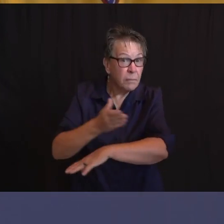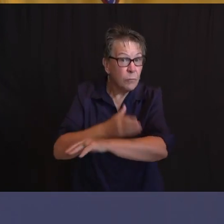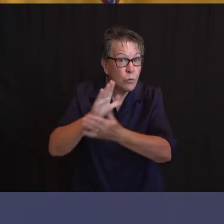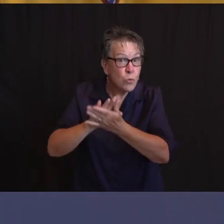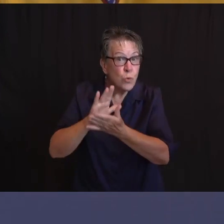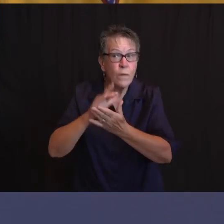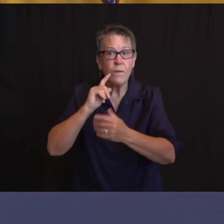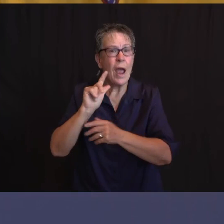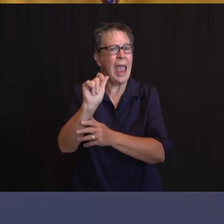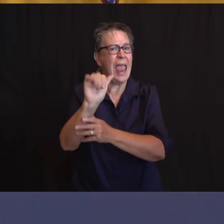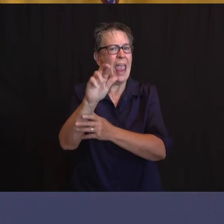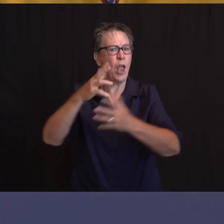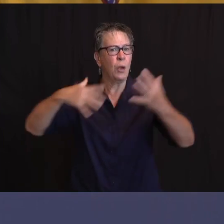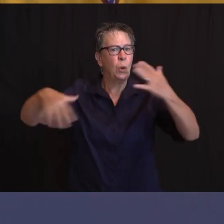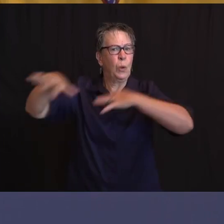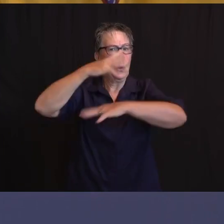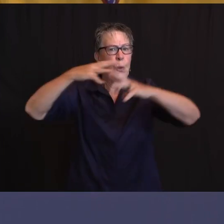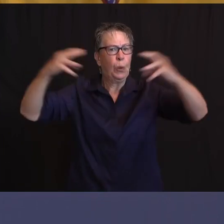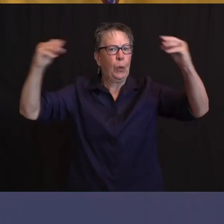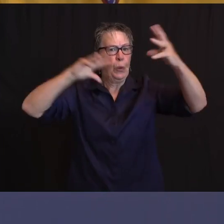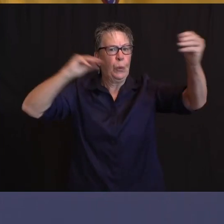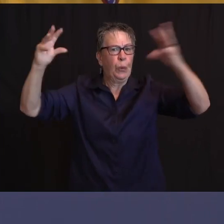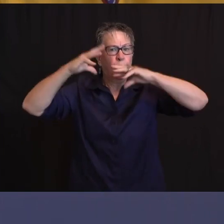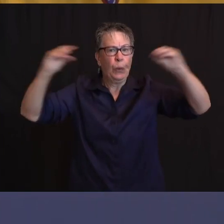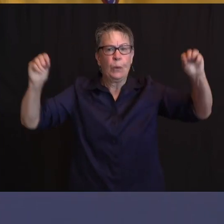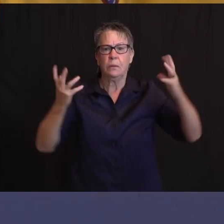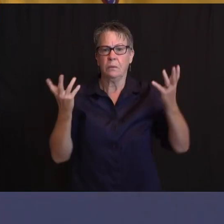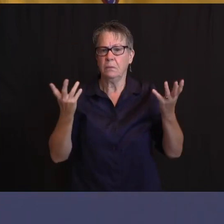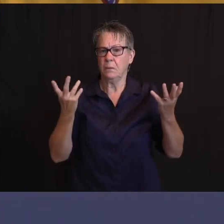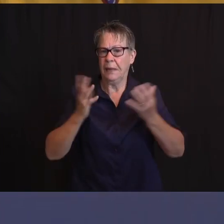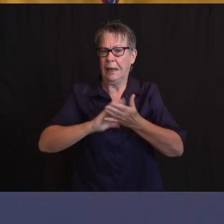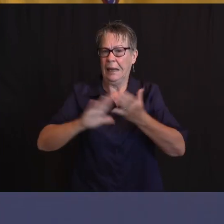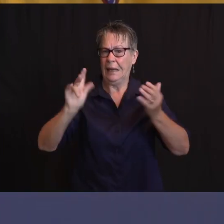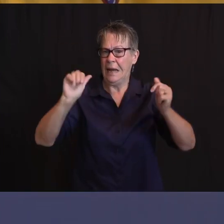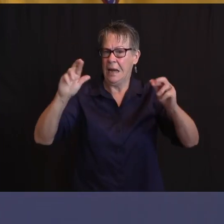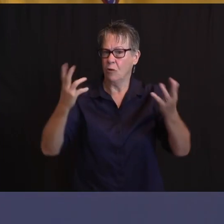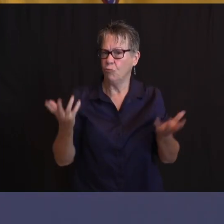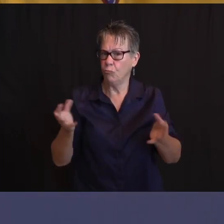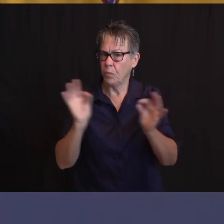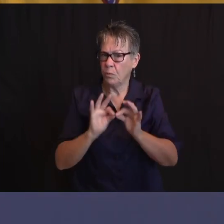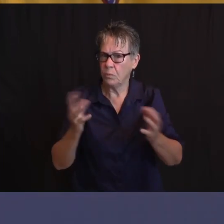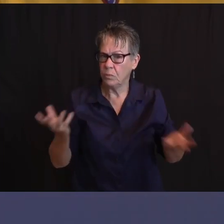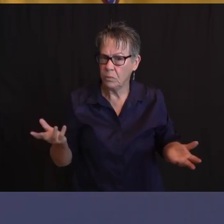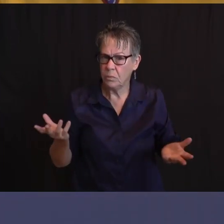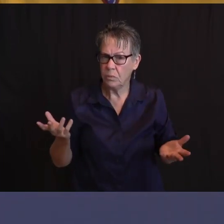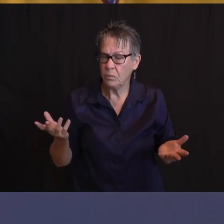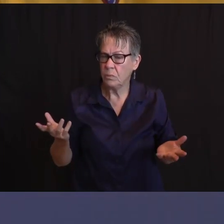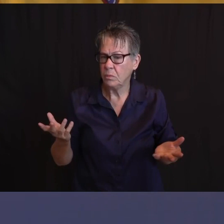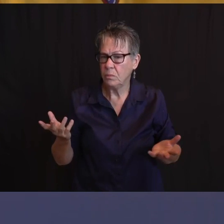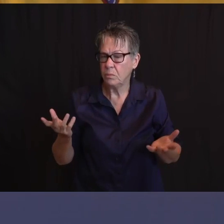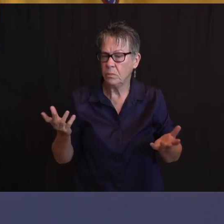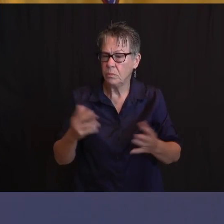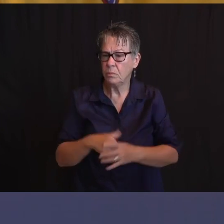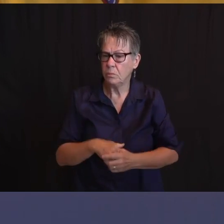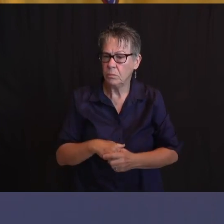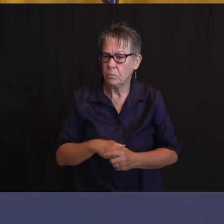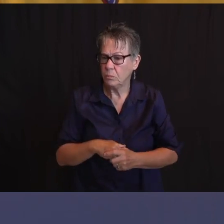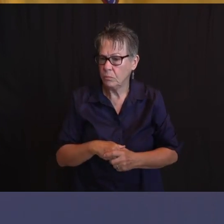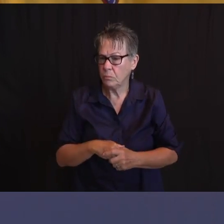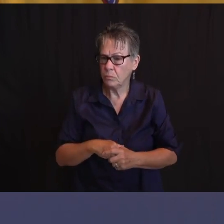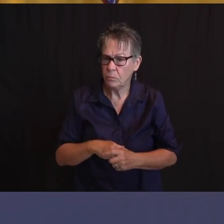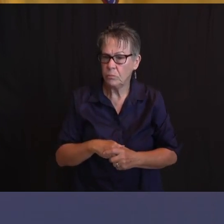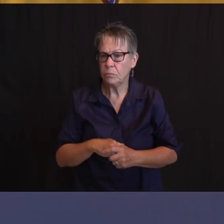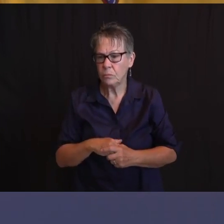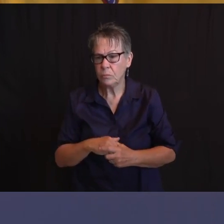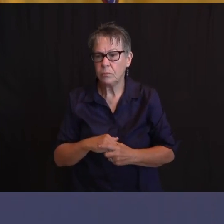complete answer on the last question, but it is on the list, and it's a more complicated one as compared to plexiglass or face